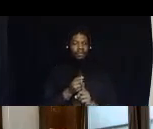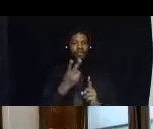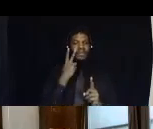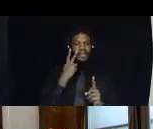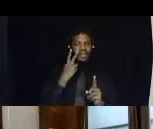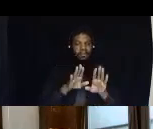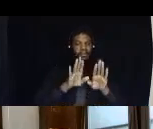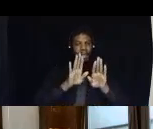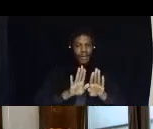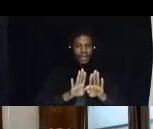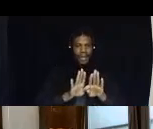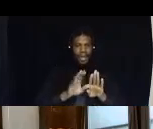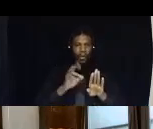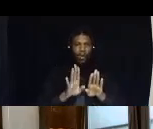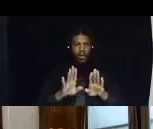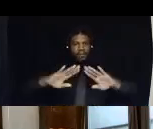upside down.